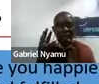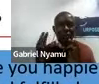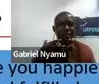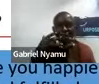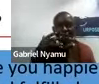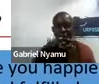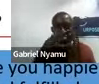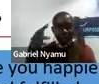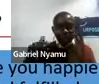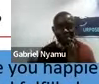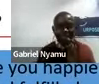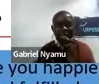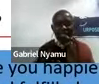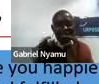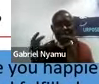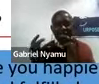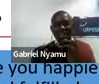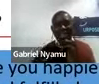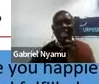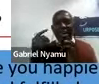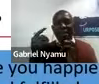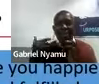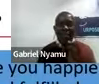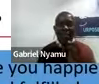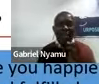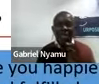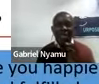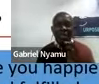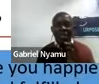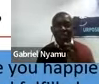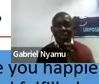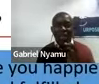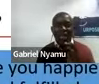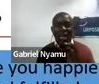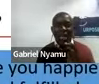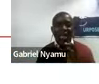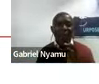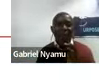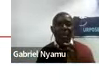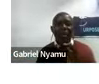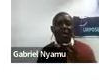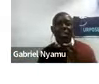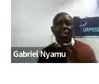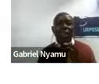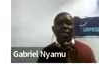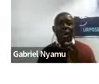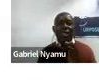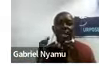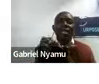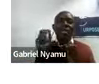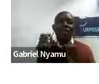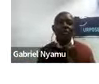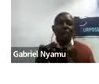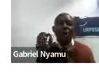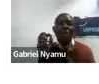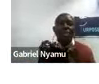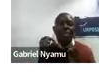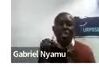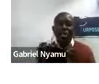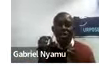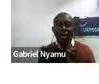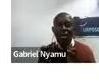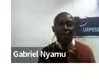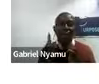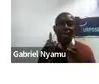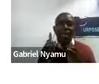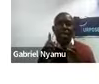park the question. Maybe you wanted to take a screenshot, that's okay. But maybe you can reserve the question towards the end. Good. So I say this is usually our